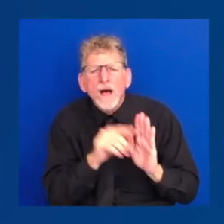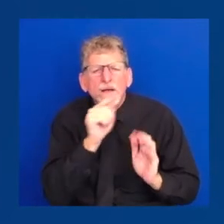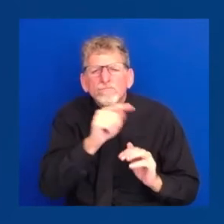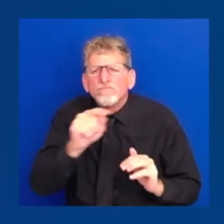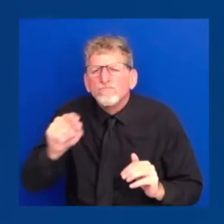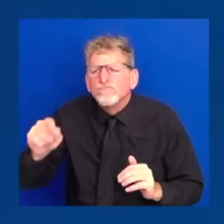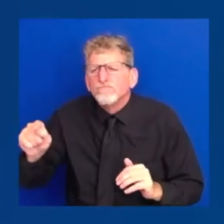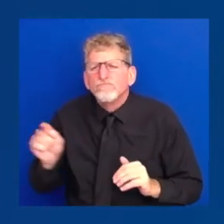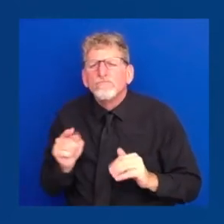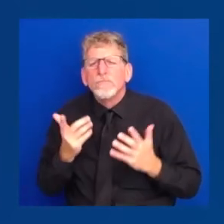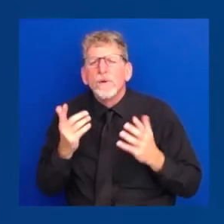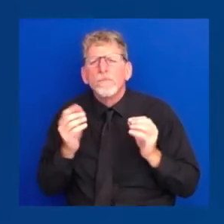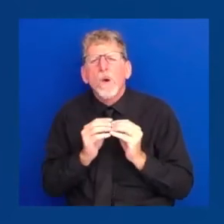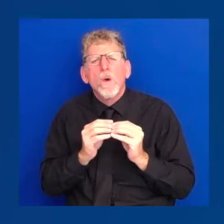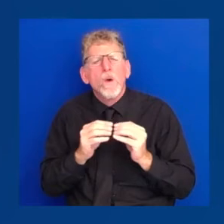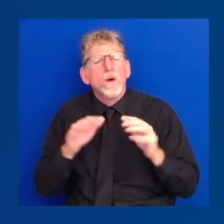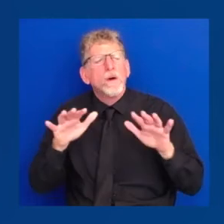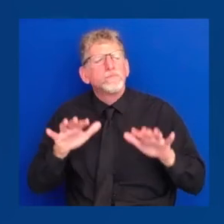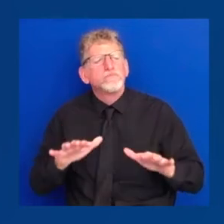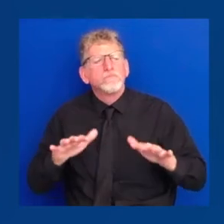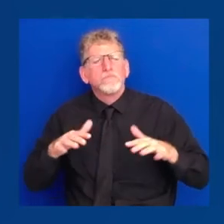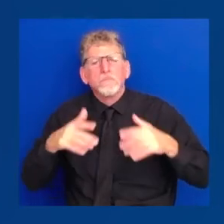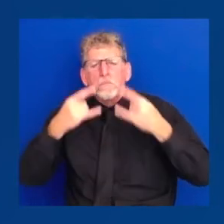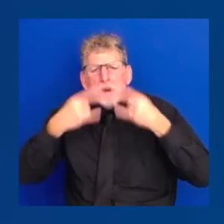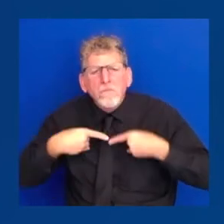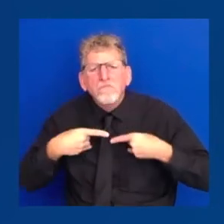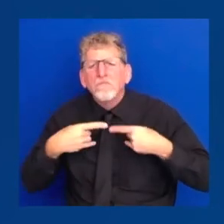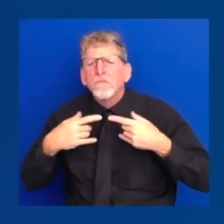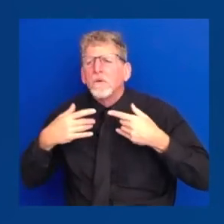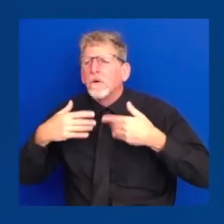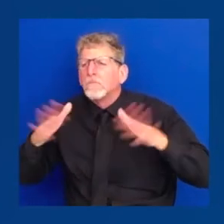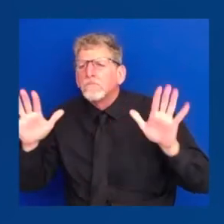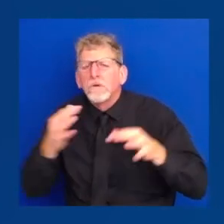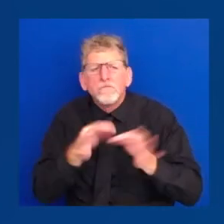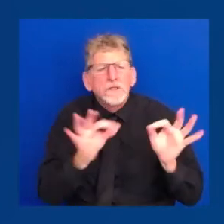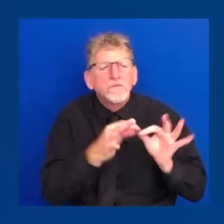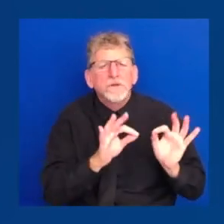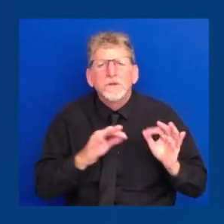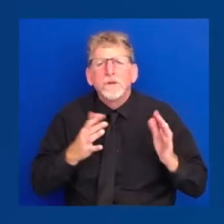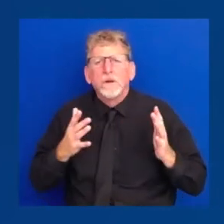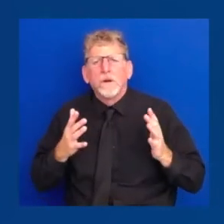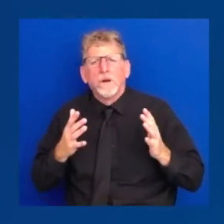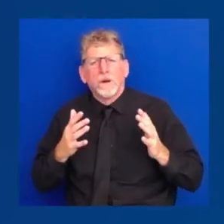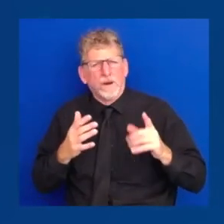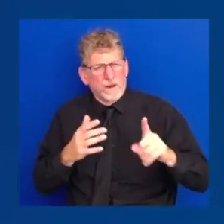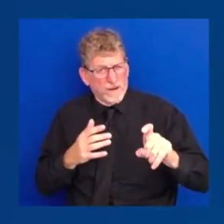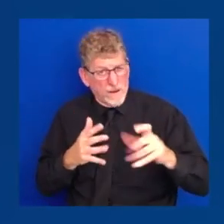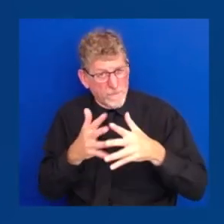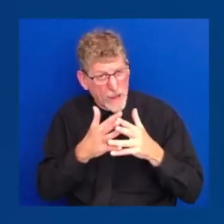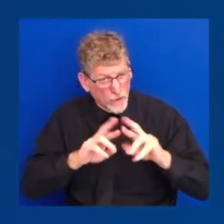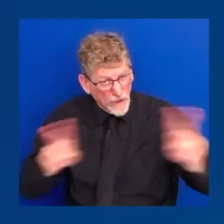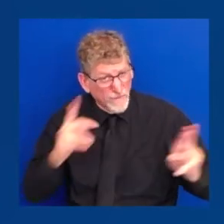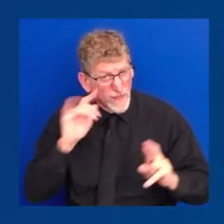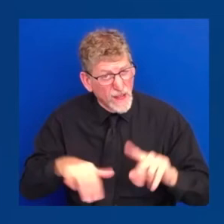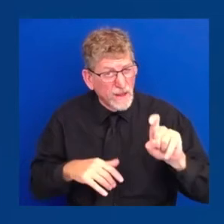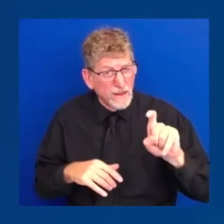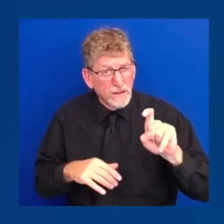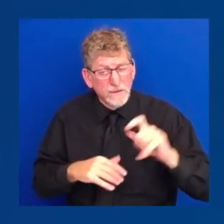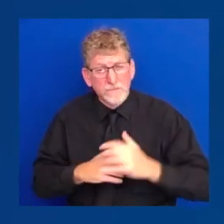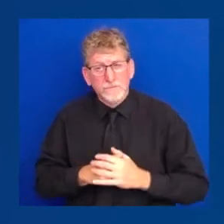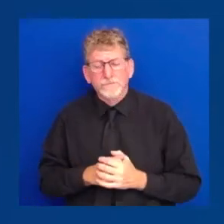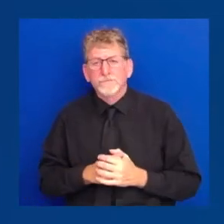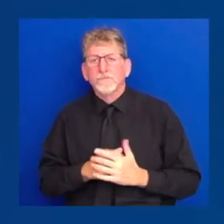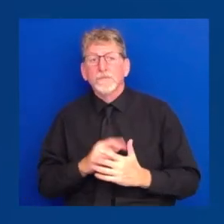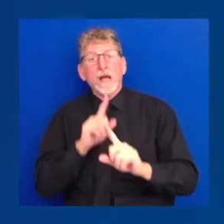Yeah, so that is instrumental in what we've been doing. We have great collaborations globally so that if a variant were to, of concern